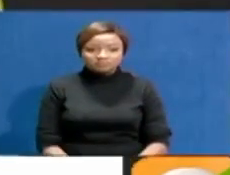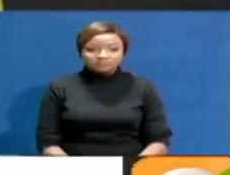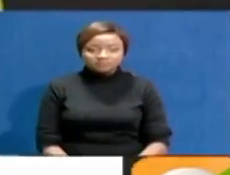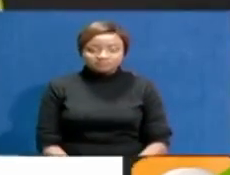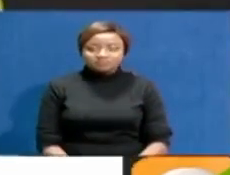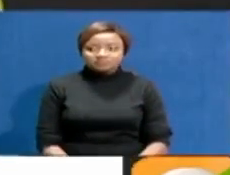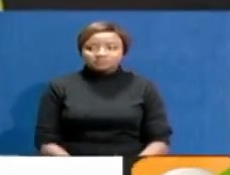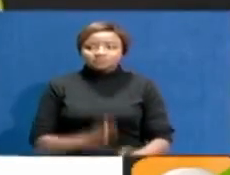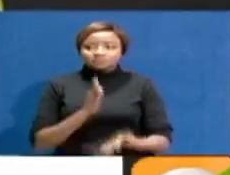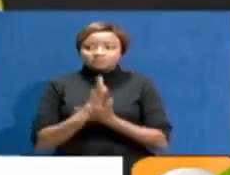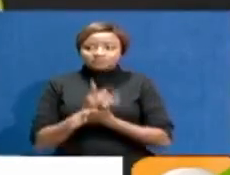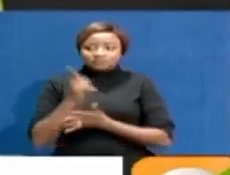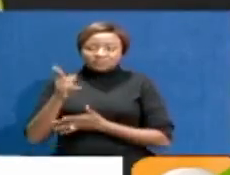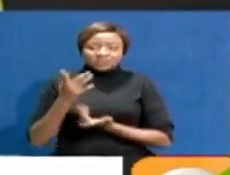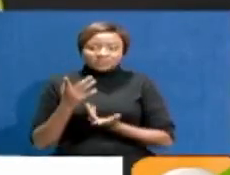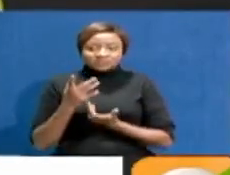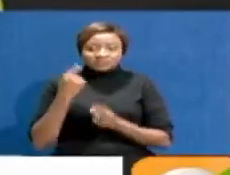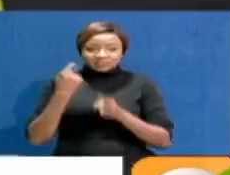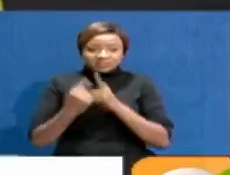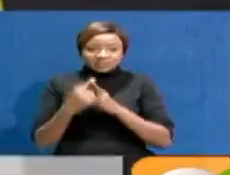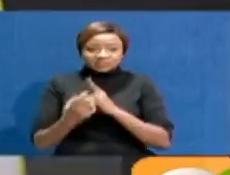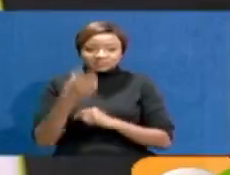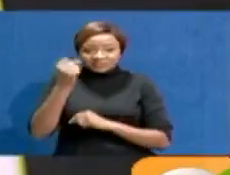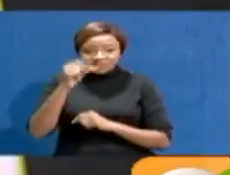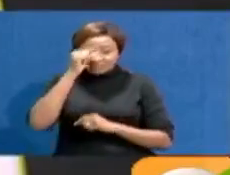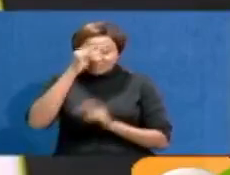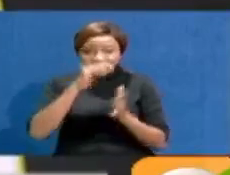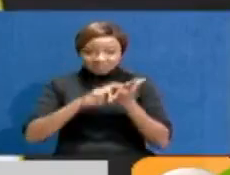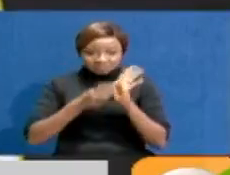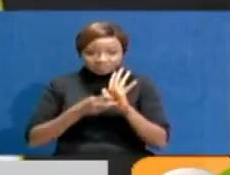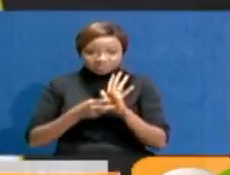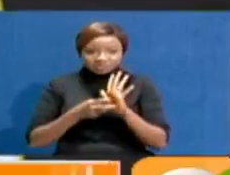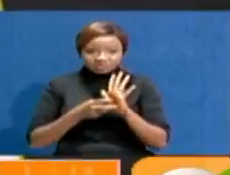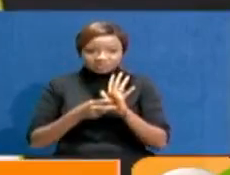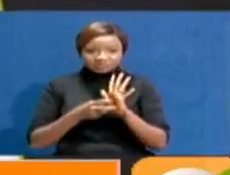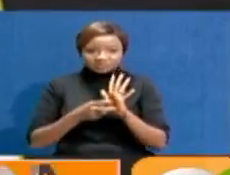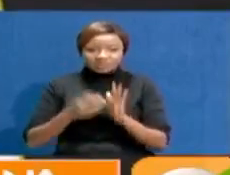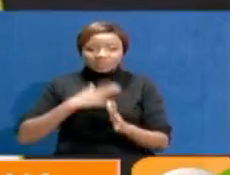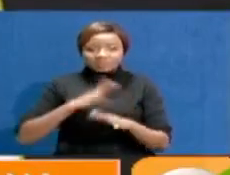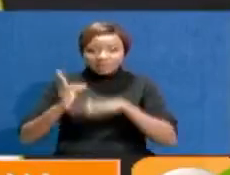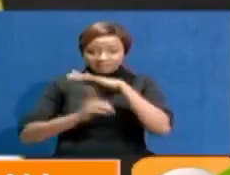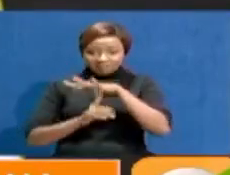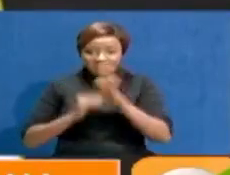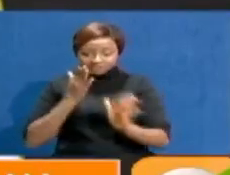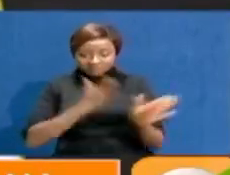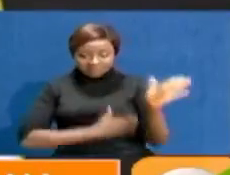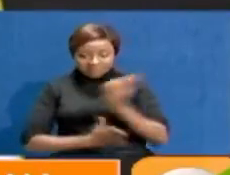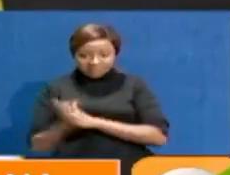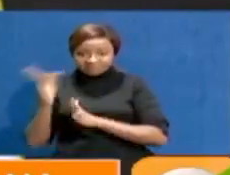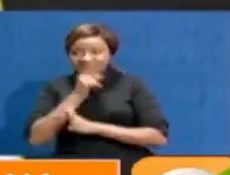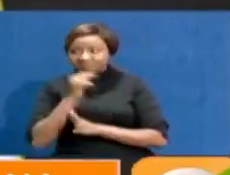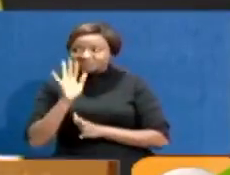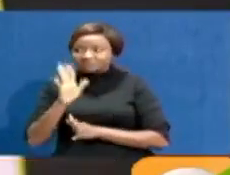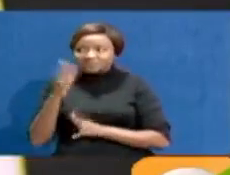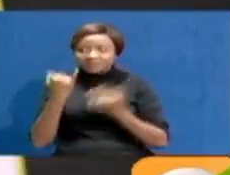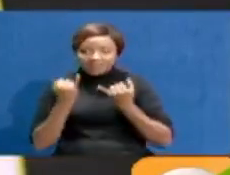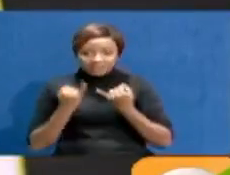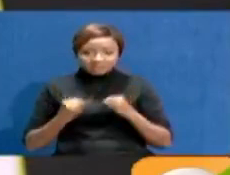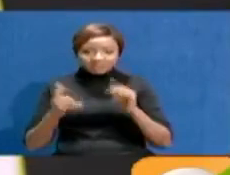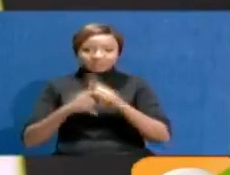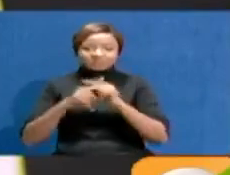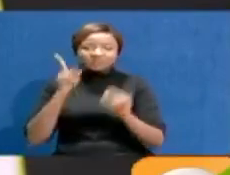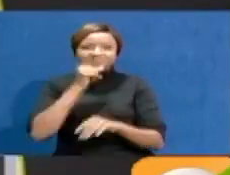This is an ongoing 5-year government project coordinated by my ministry, whose implementation started